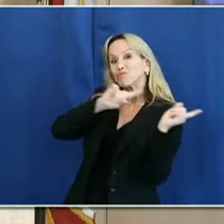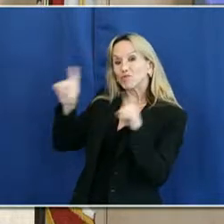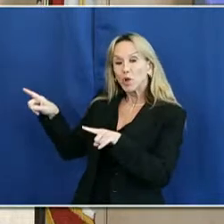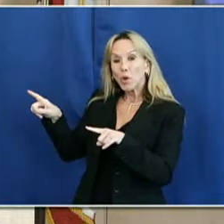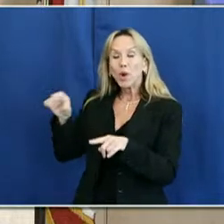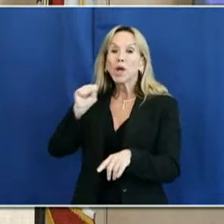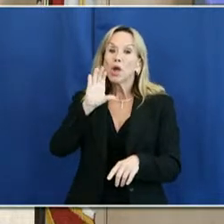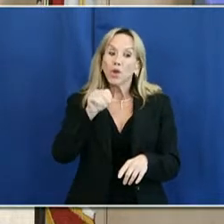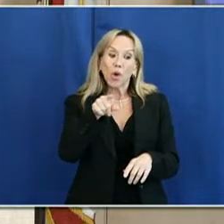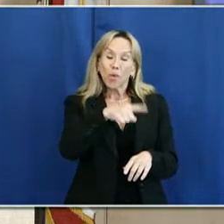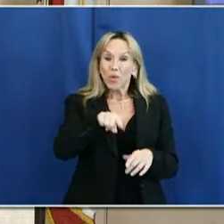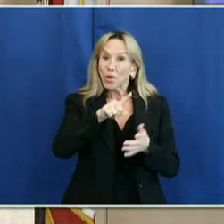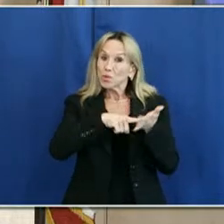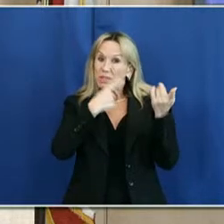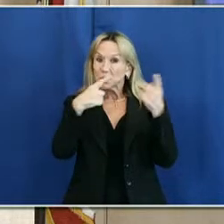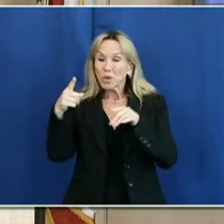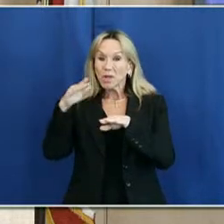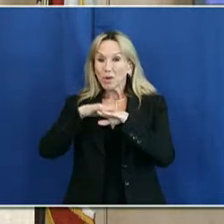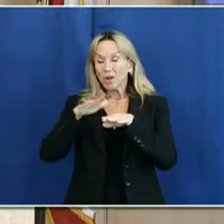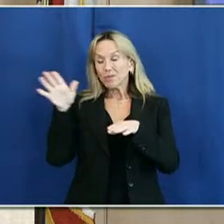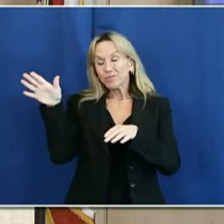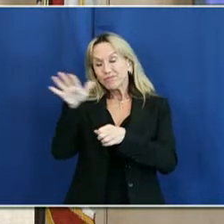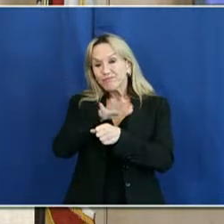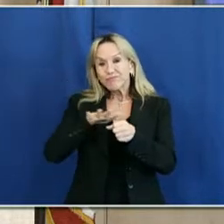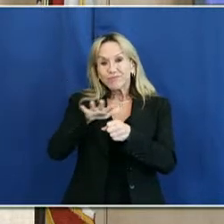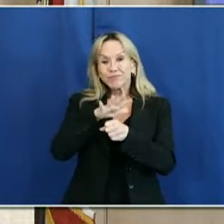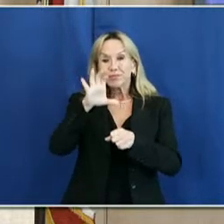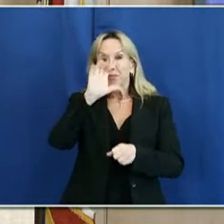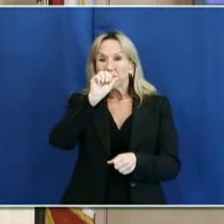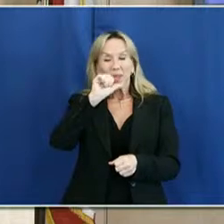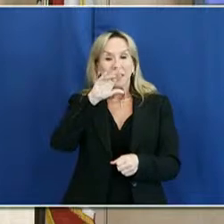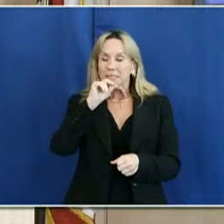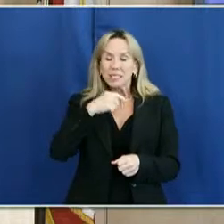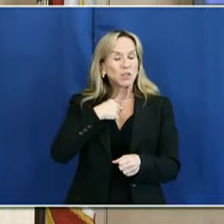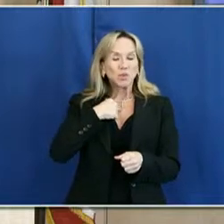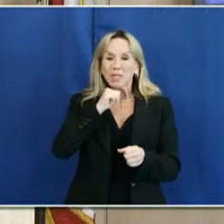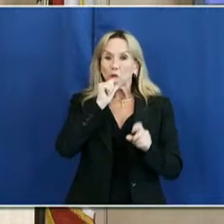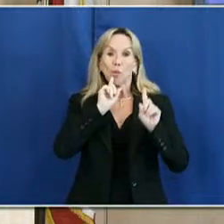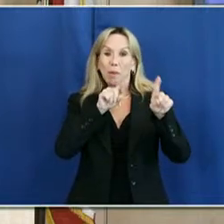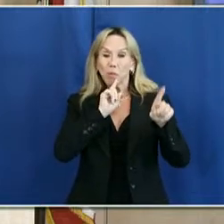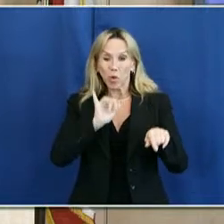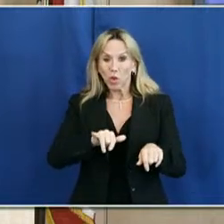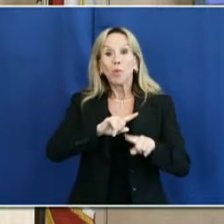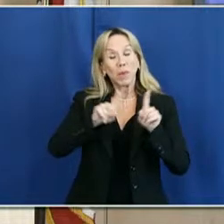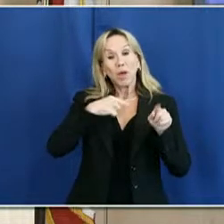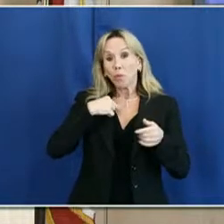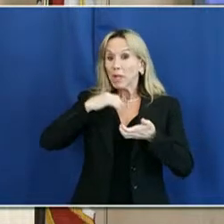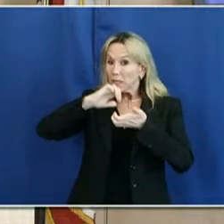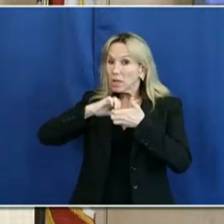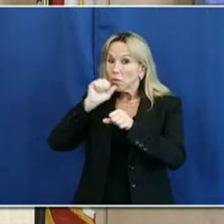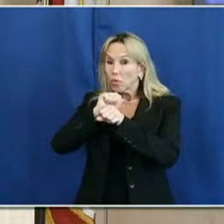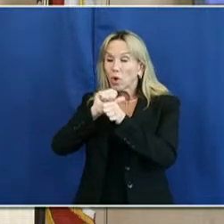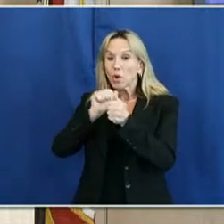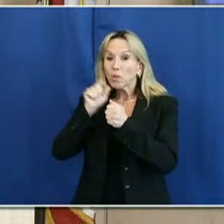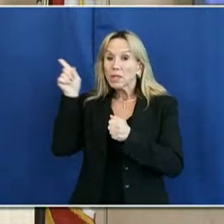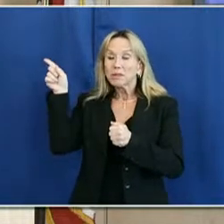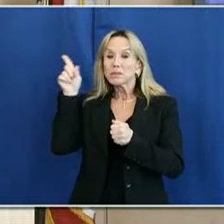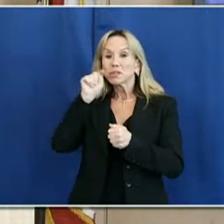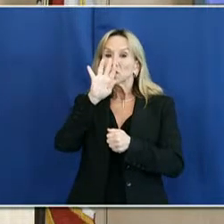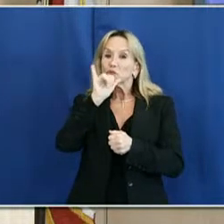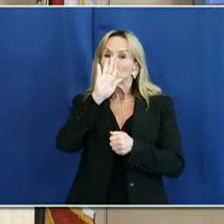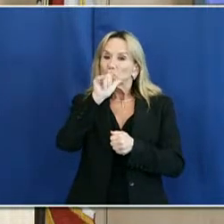report on those cases. We work with the tribal public health authorities to investigate them.